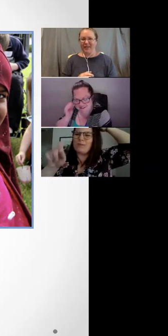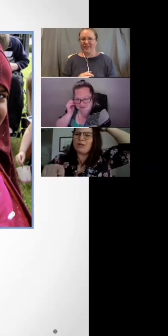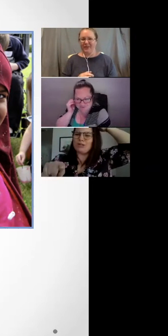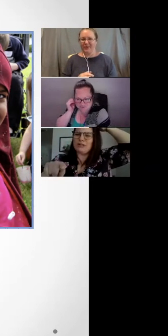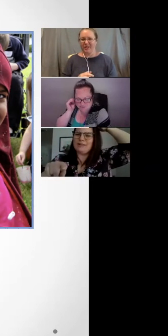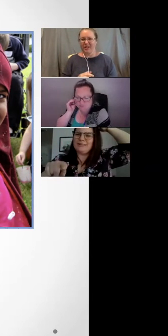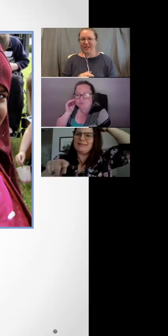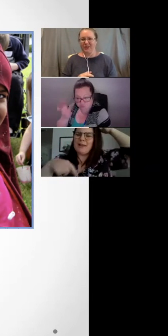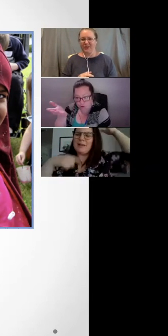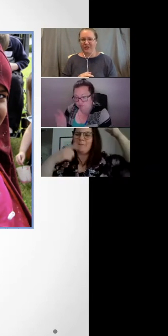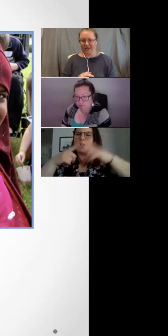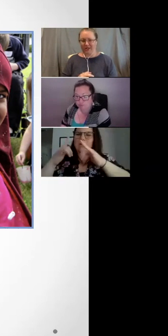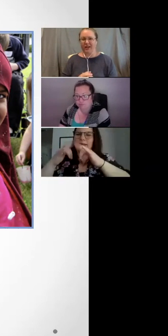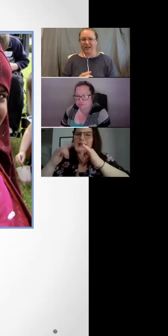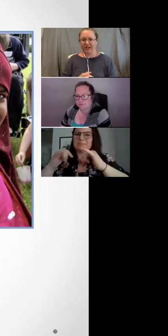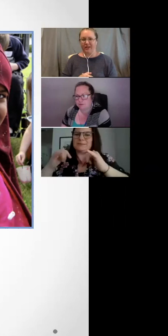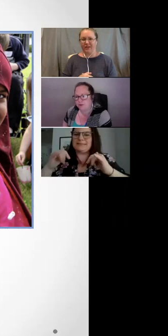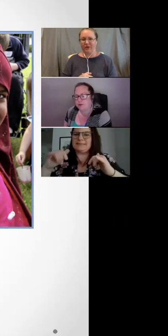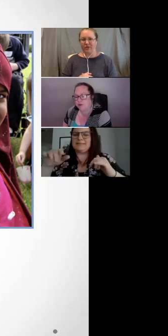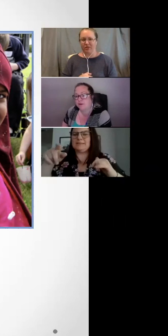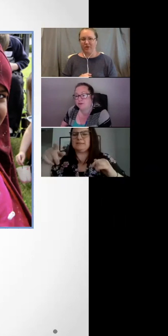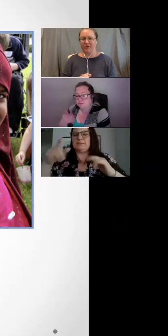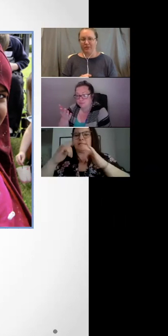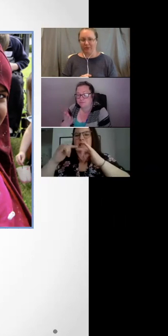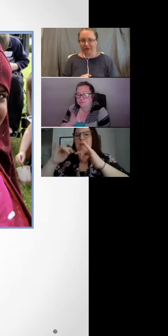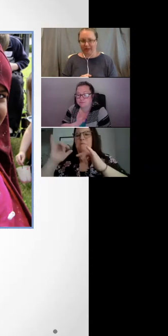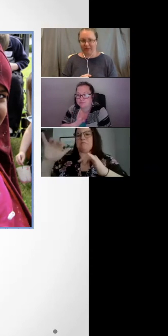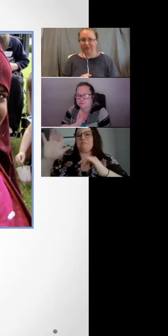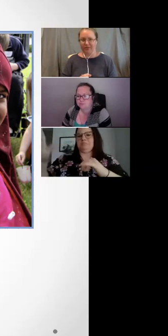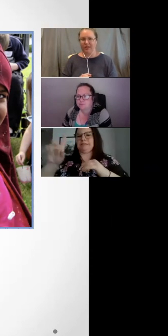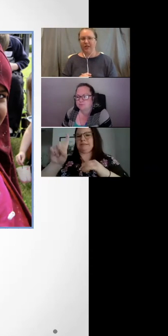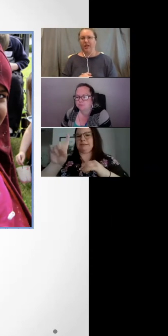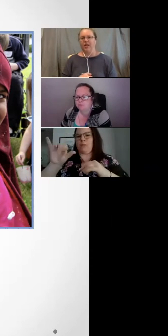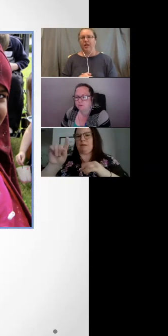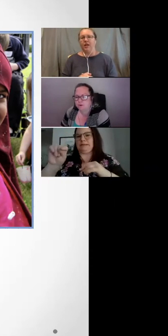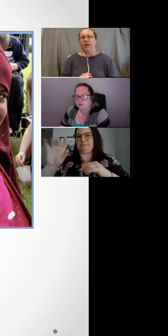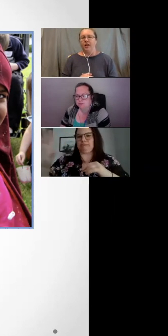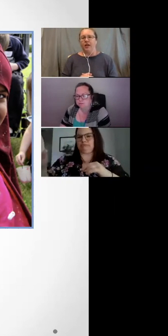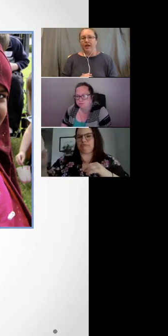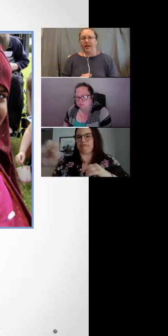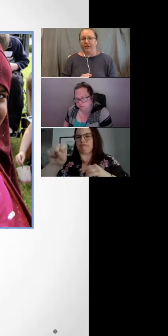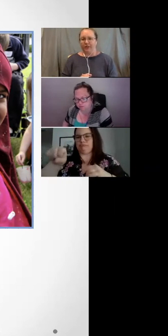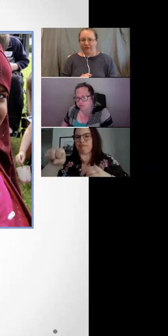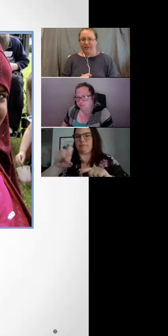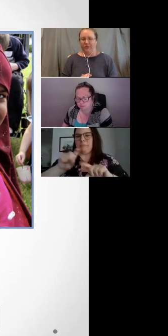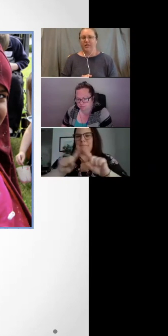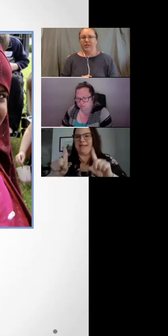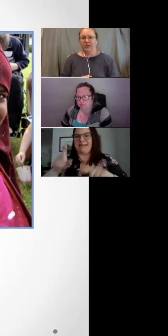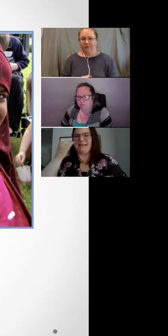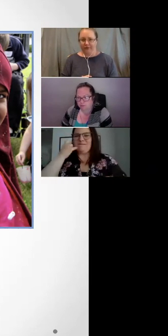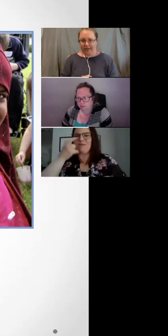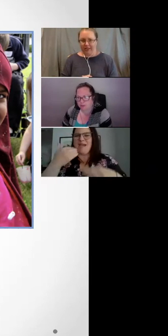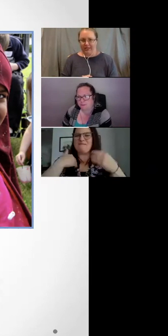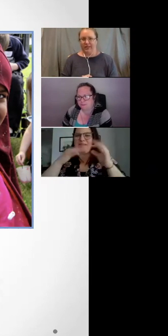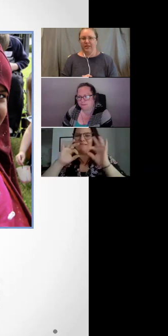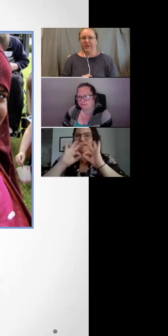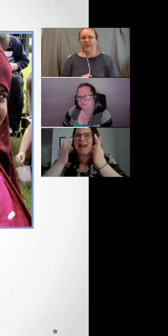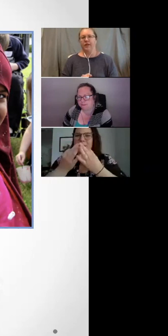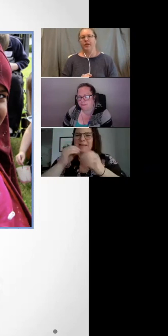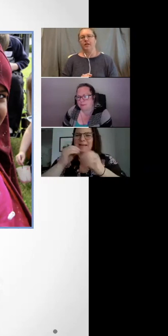I did want to answer the question about summer camps. There is DYT,